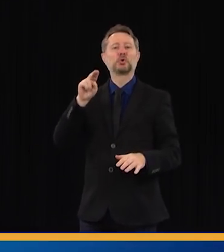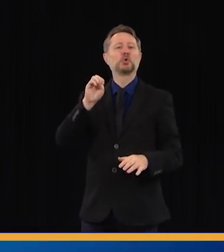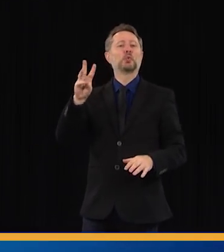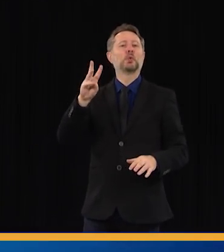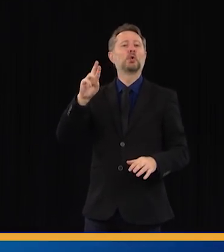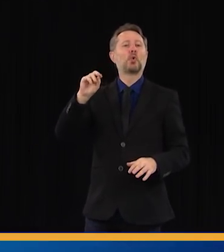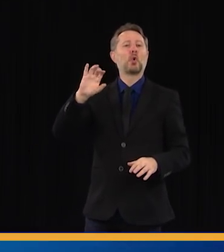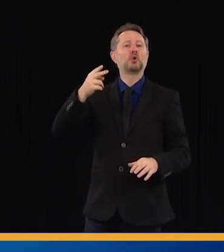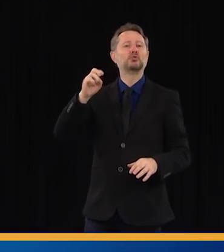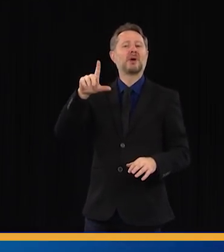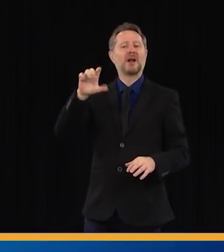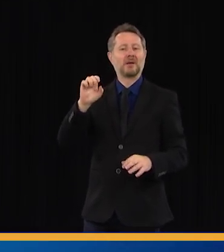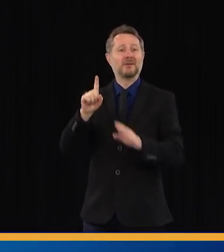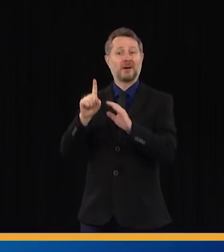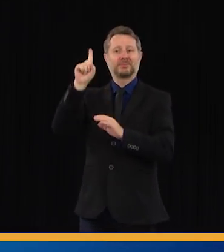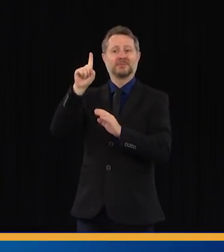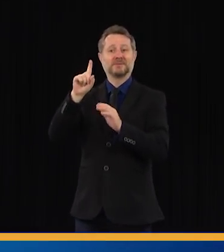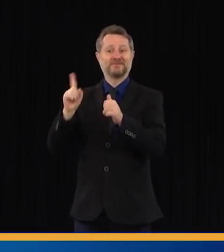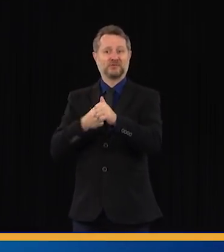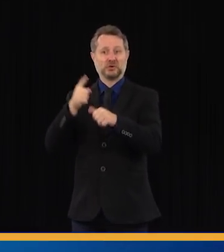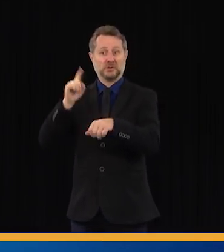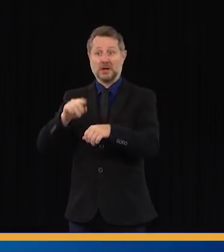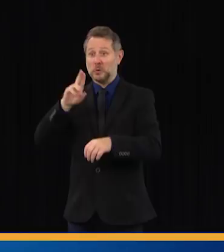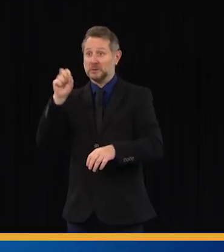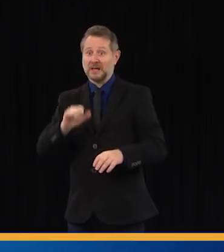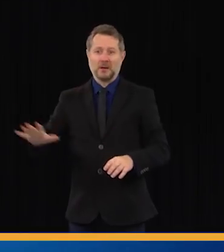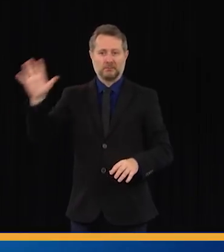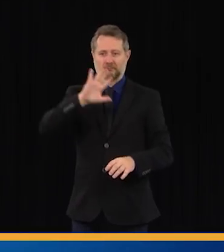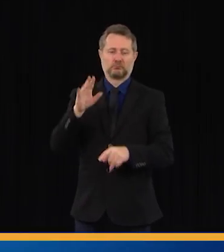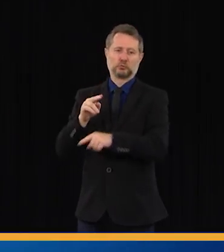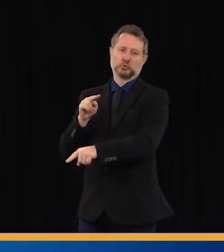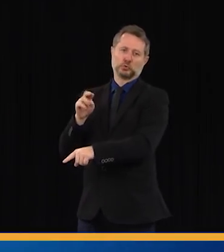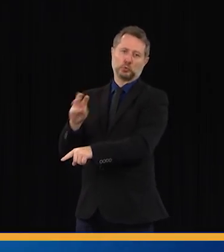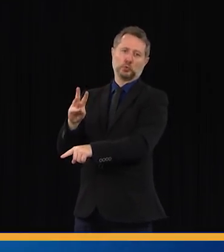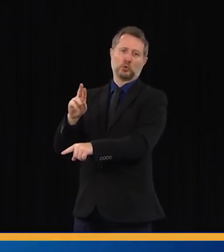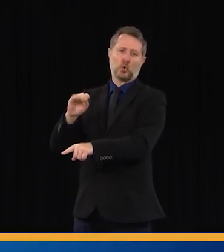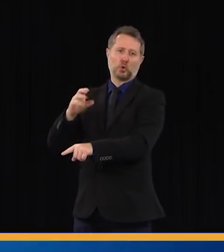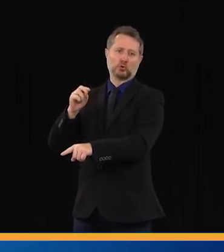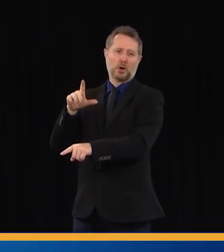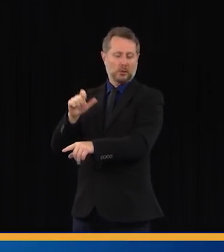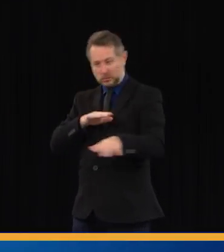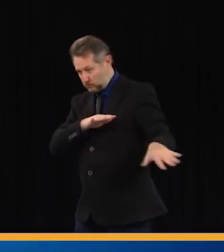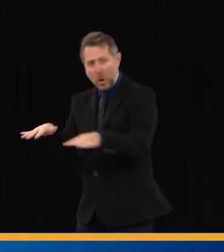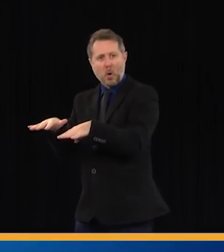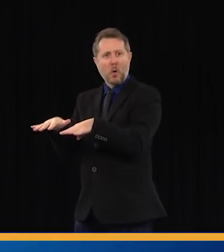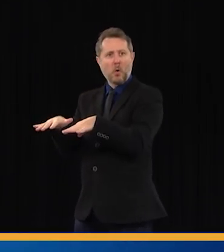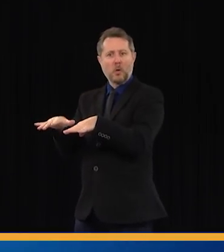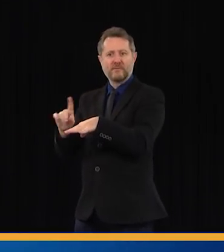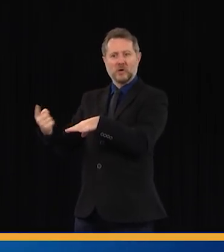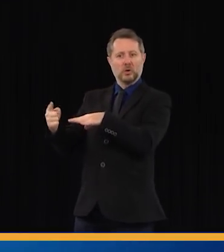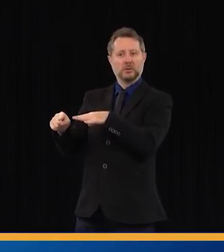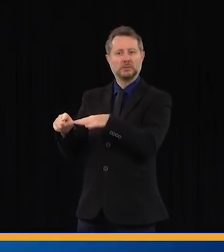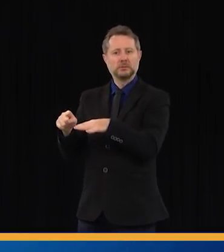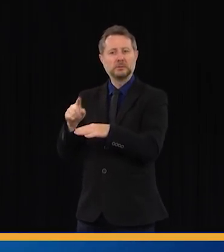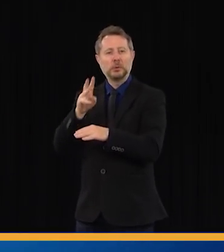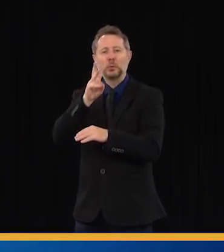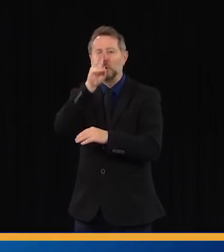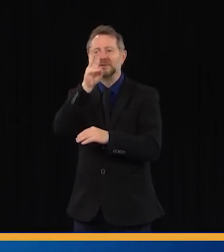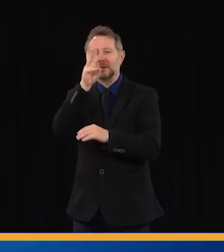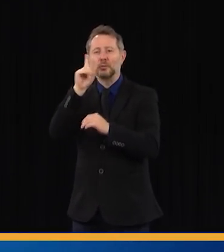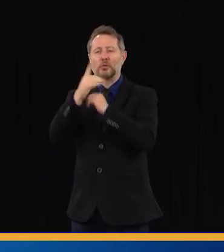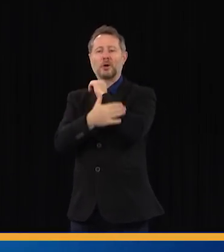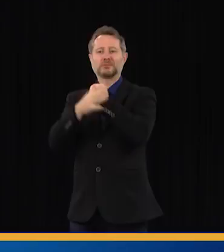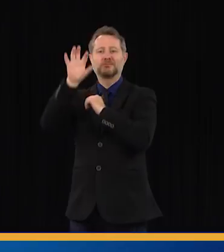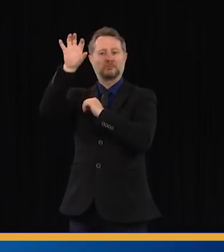in the nation. One of the most intense clusters was New Rochelle, New York. New Rochelle is in Westchester County. It's not in New York